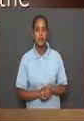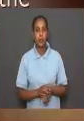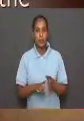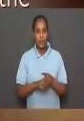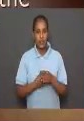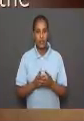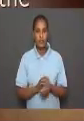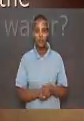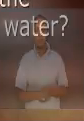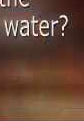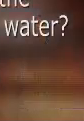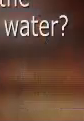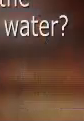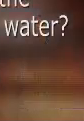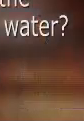Begin.